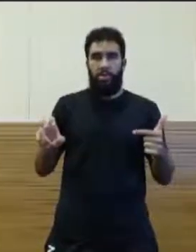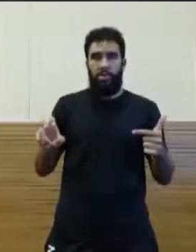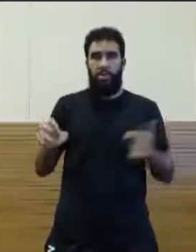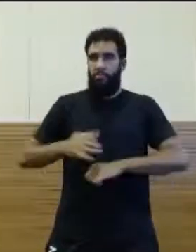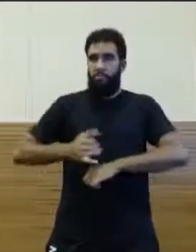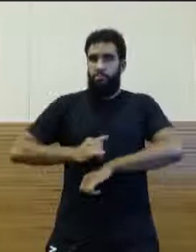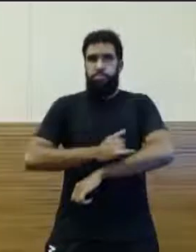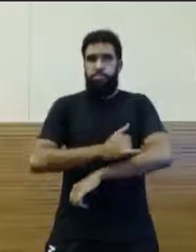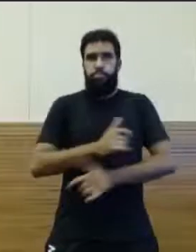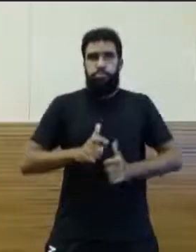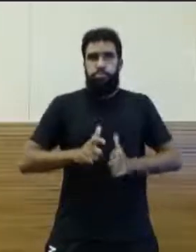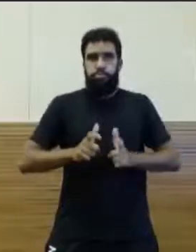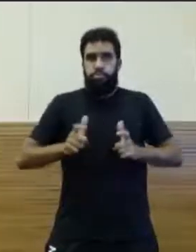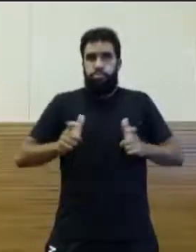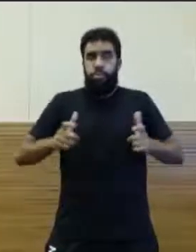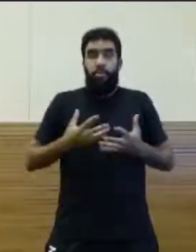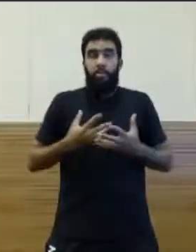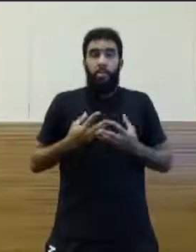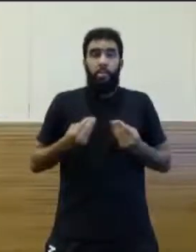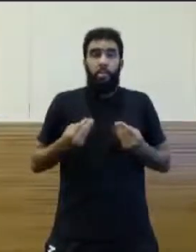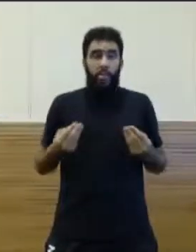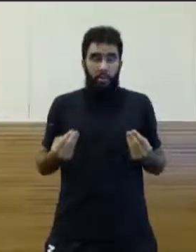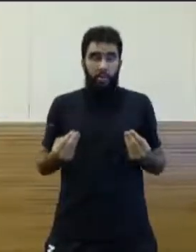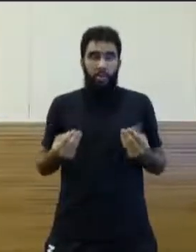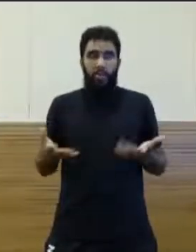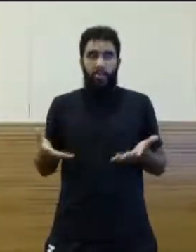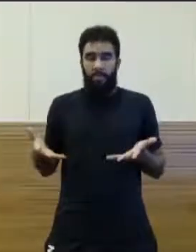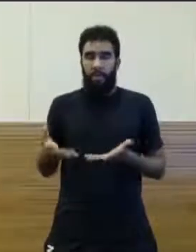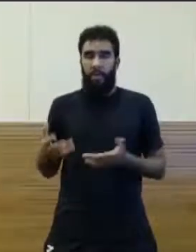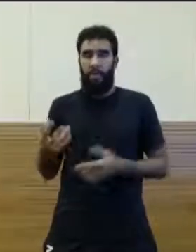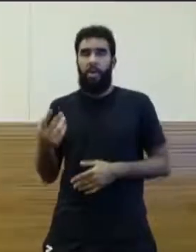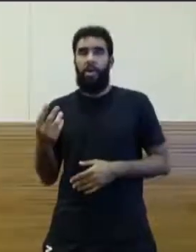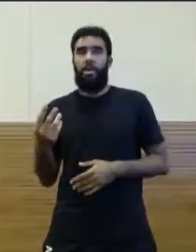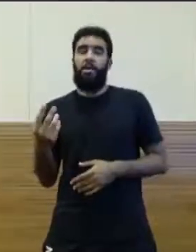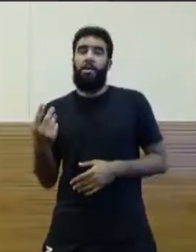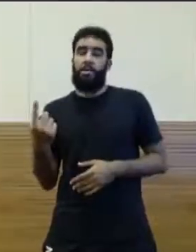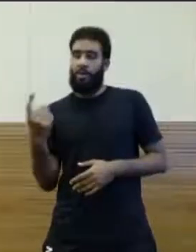where it increased in a very big way.